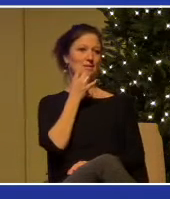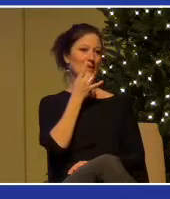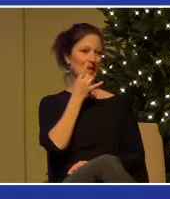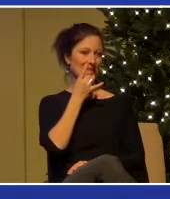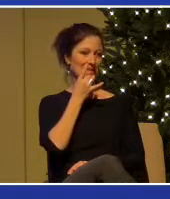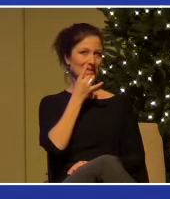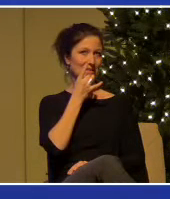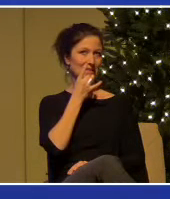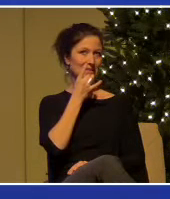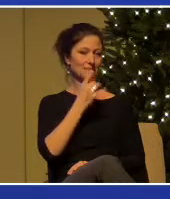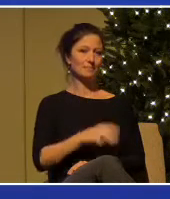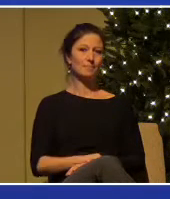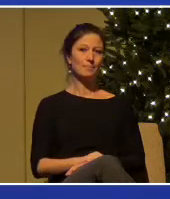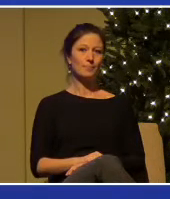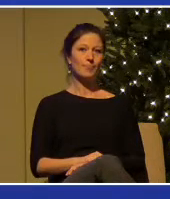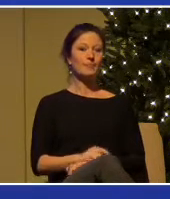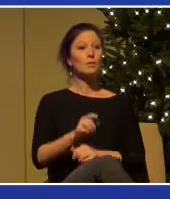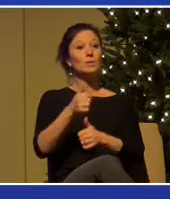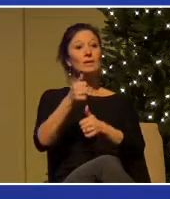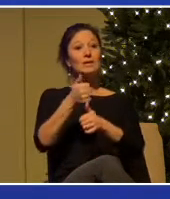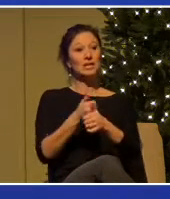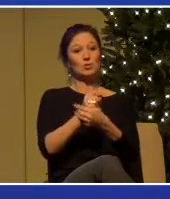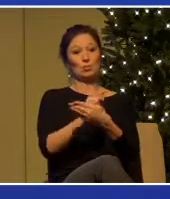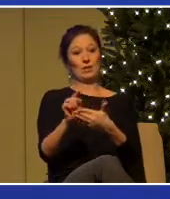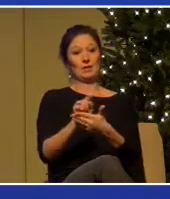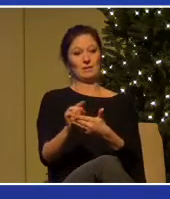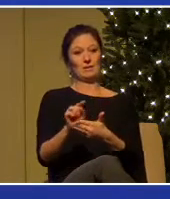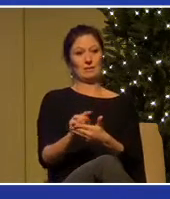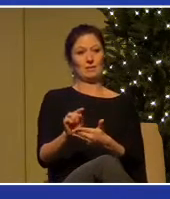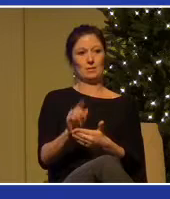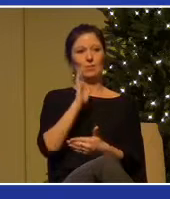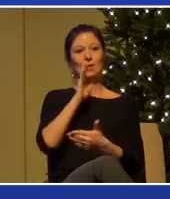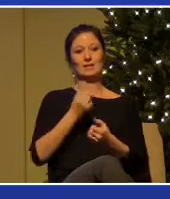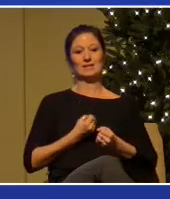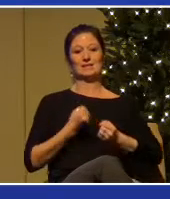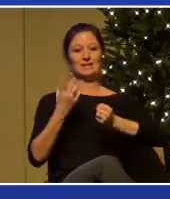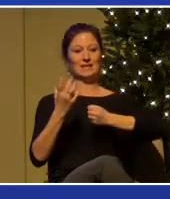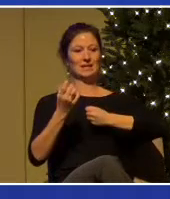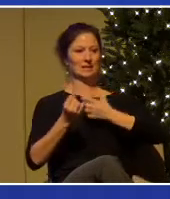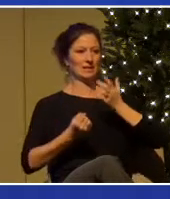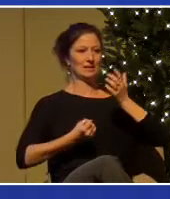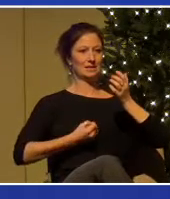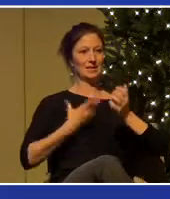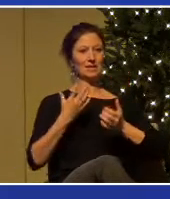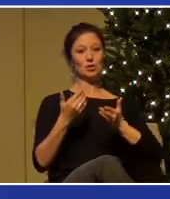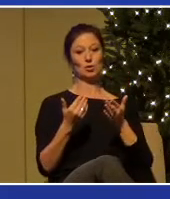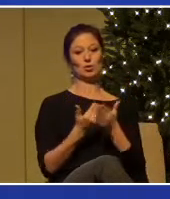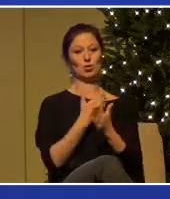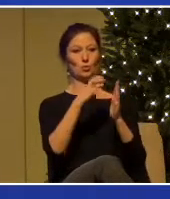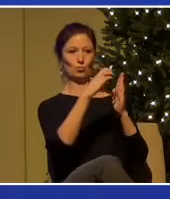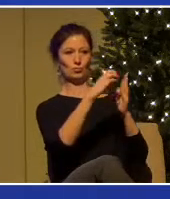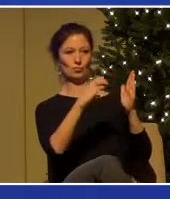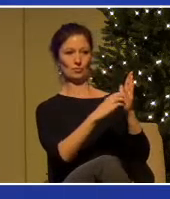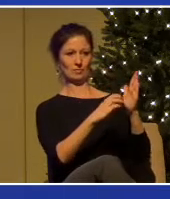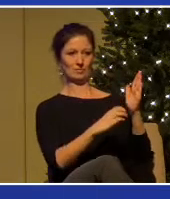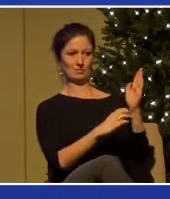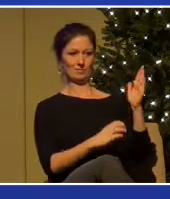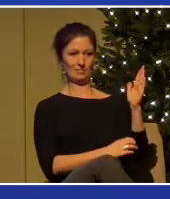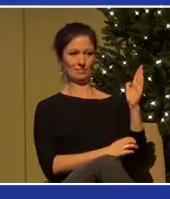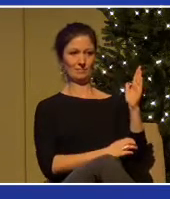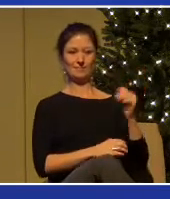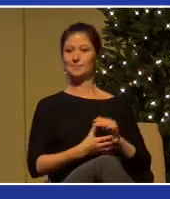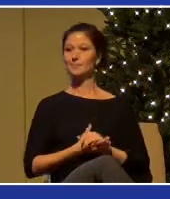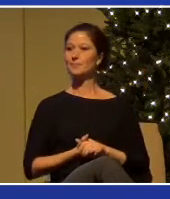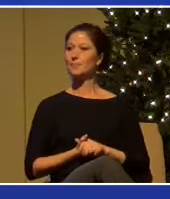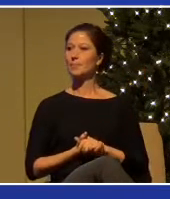we'll draw upon other verses as we go through the weeks of Advent. Now this